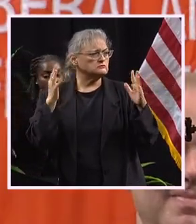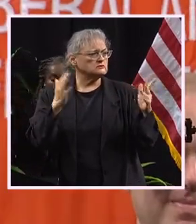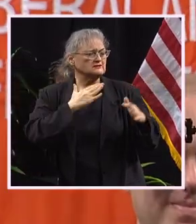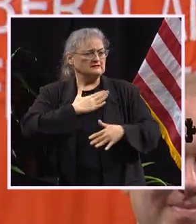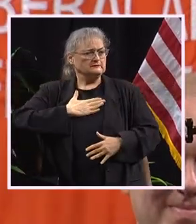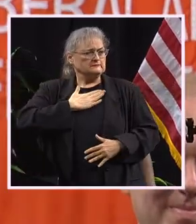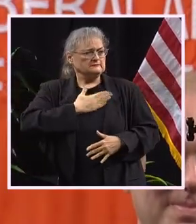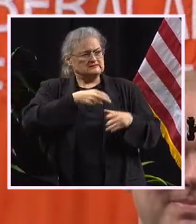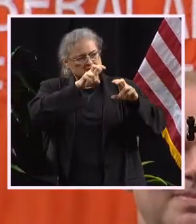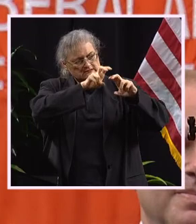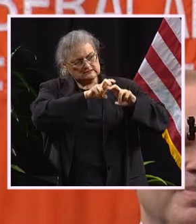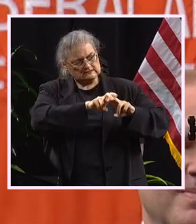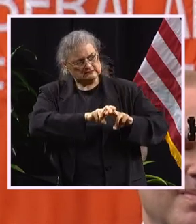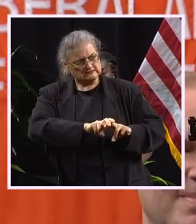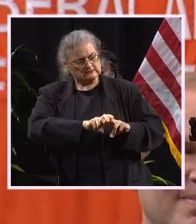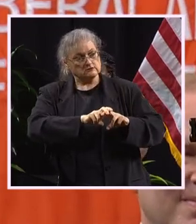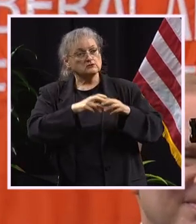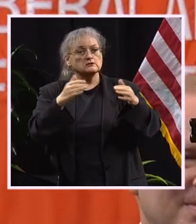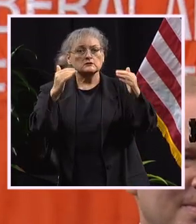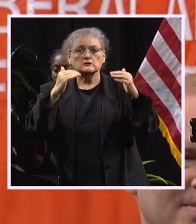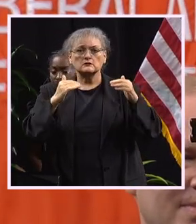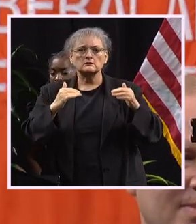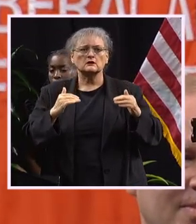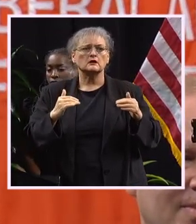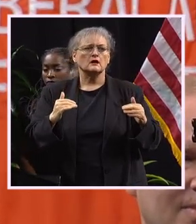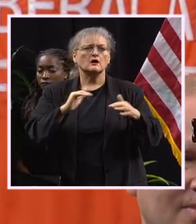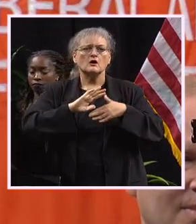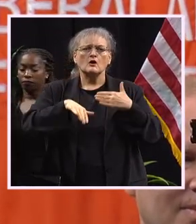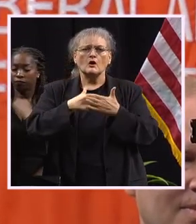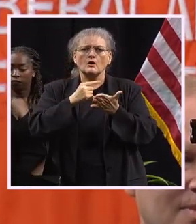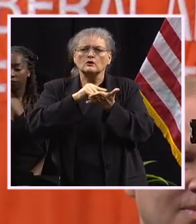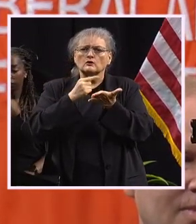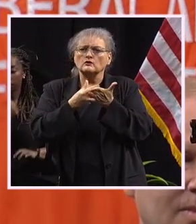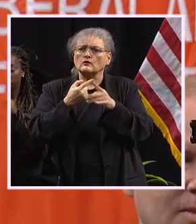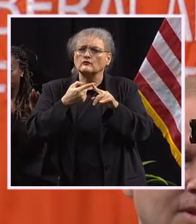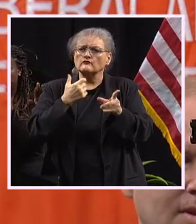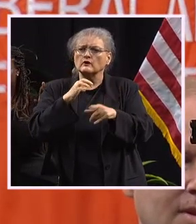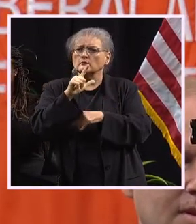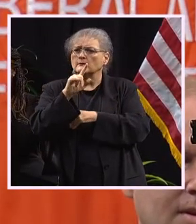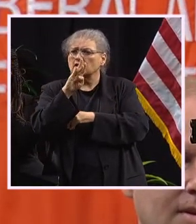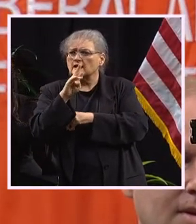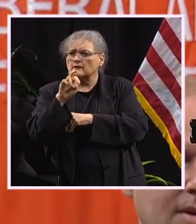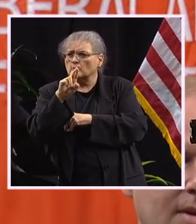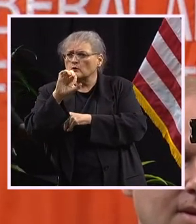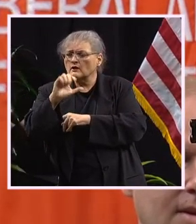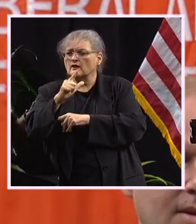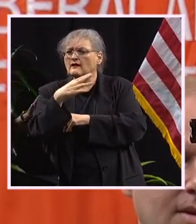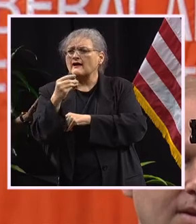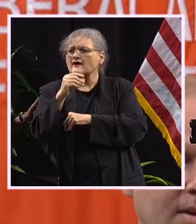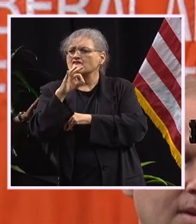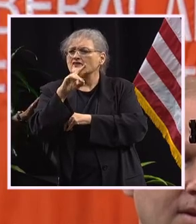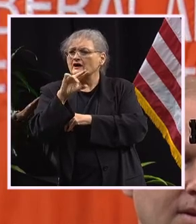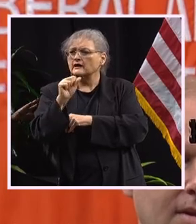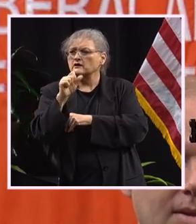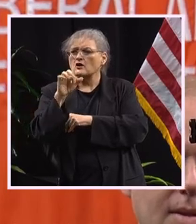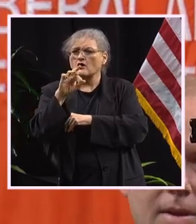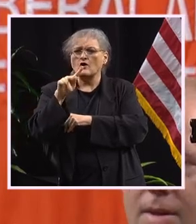Please be seated. Next, the degree candidates of the College of Liberal and Fine Arts will be certified by Dean